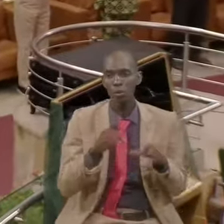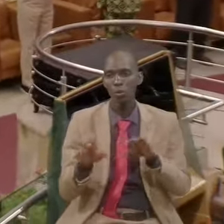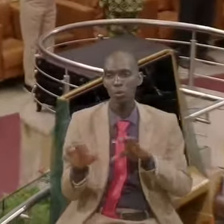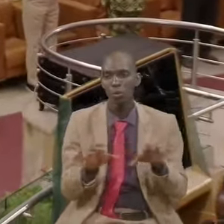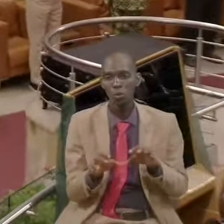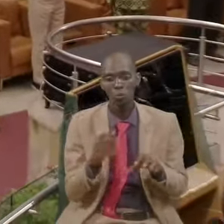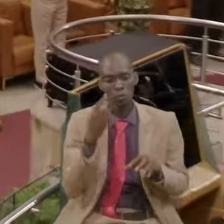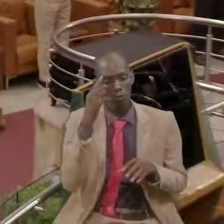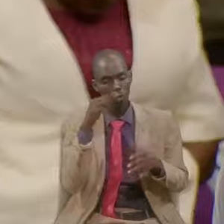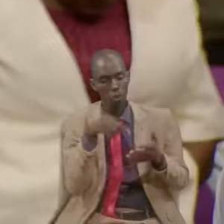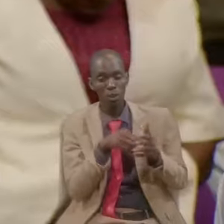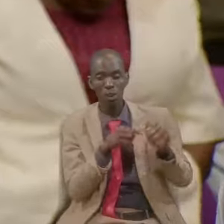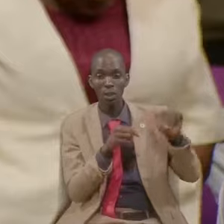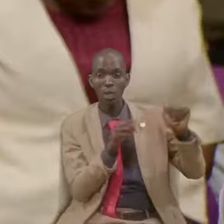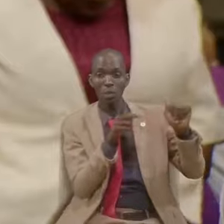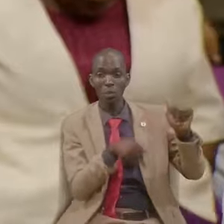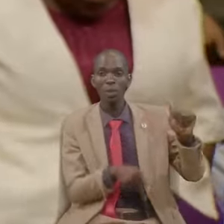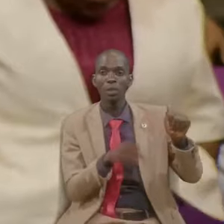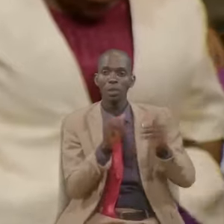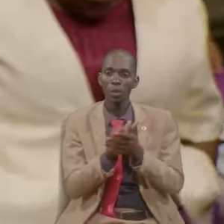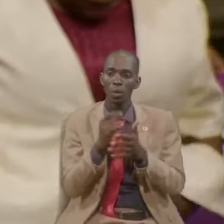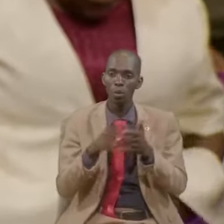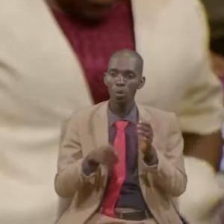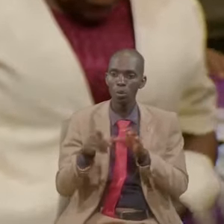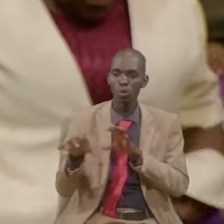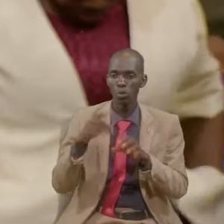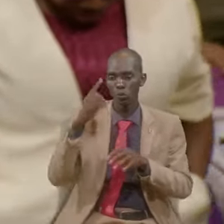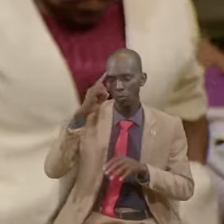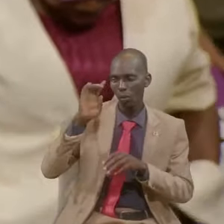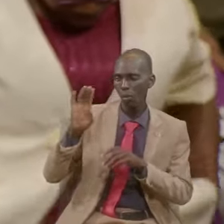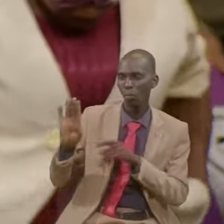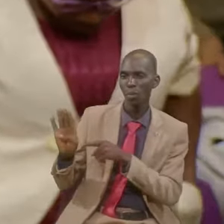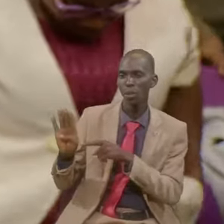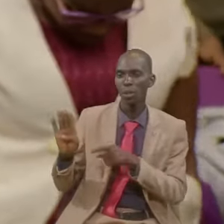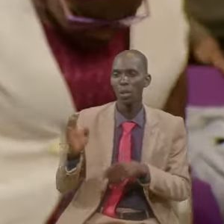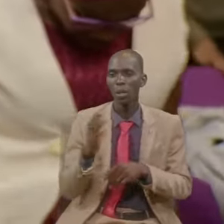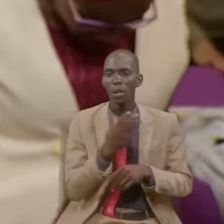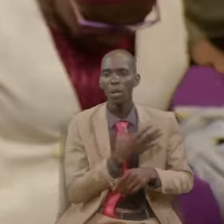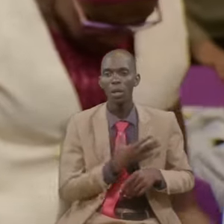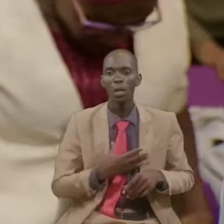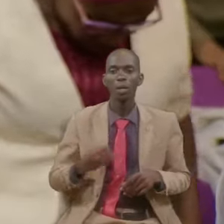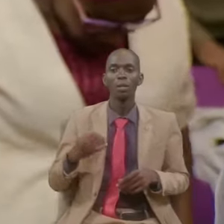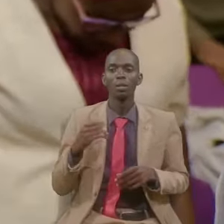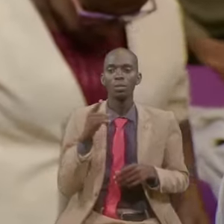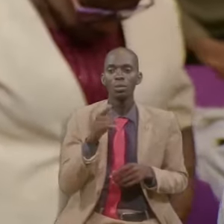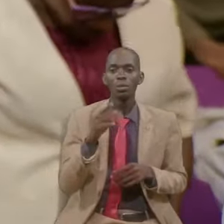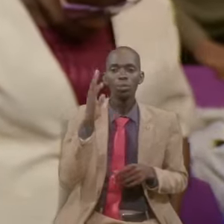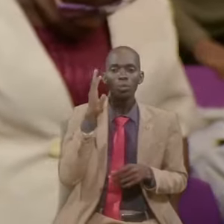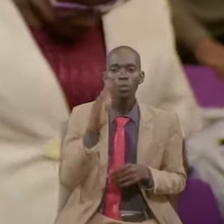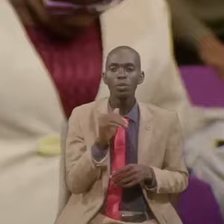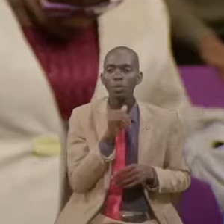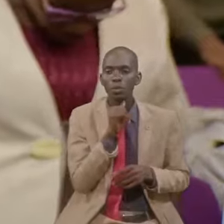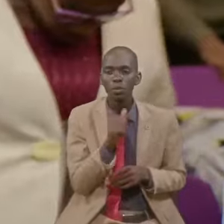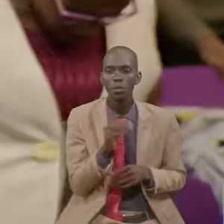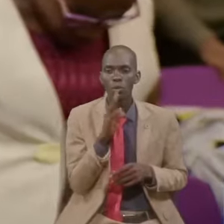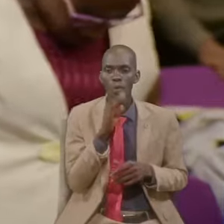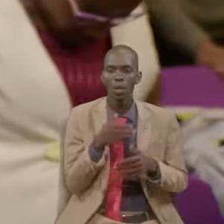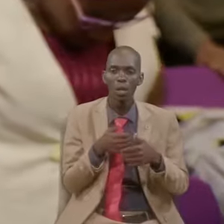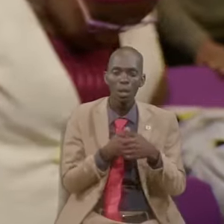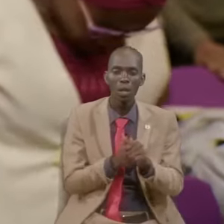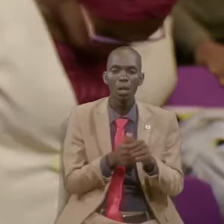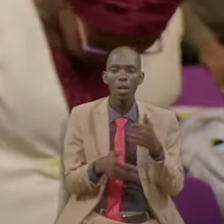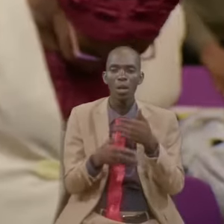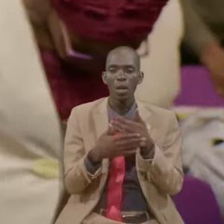A, that's what you'll do for B. And you will not be, you know, after people because they give you money,